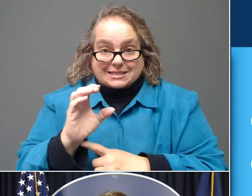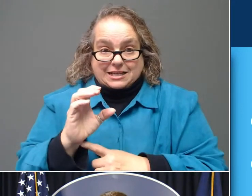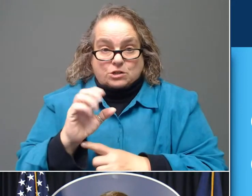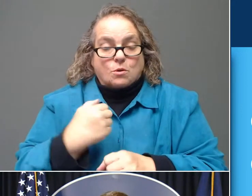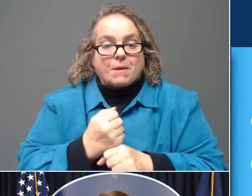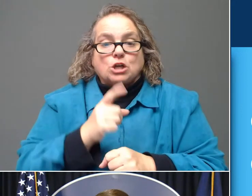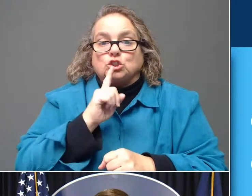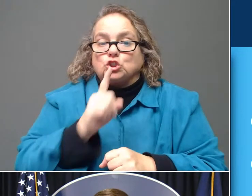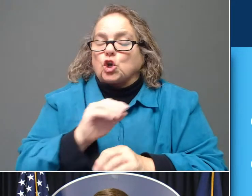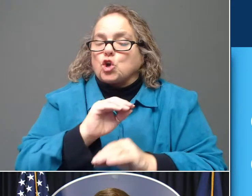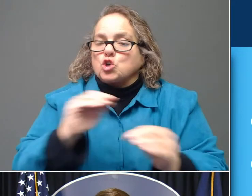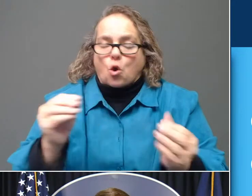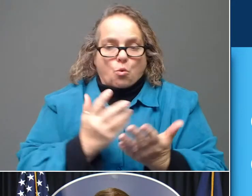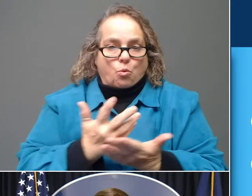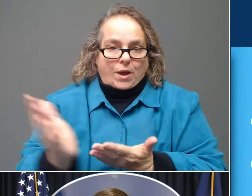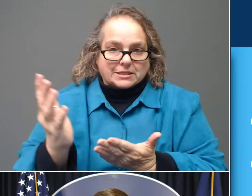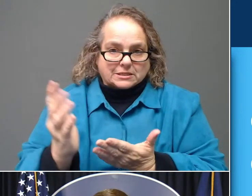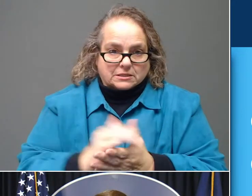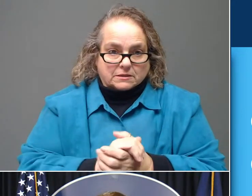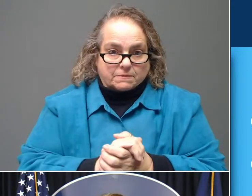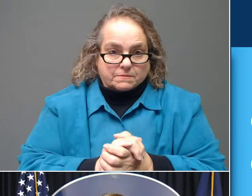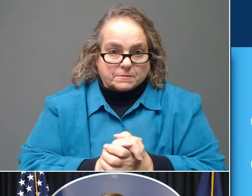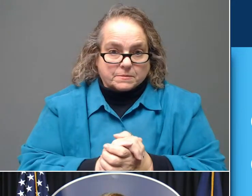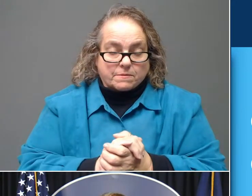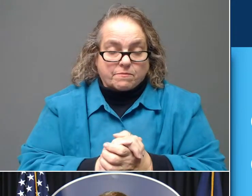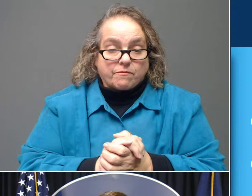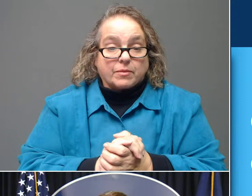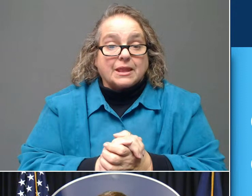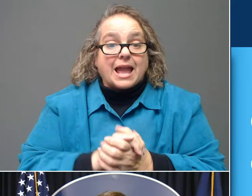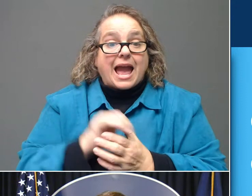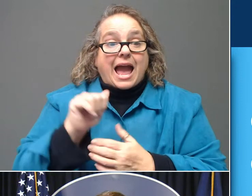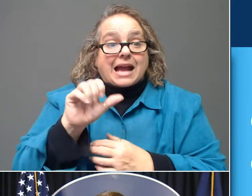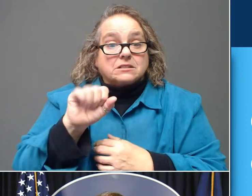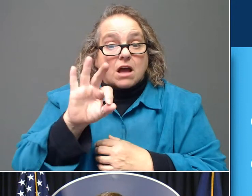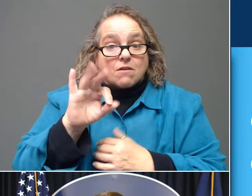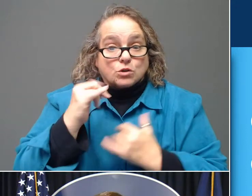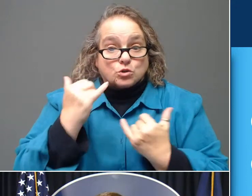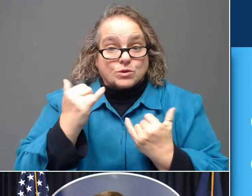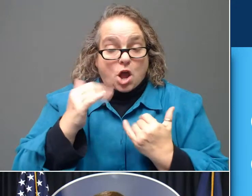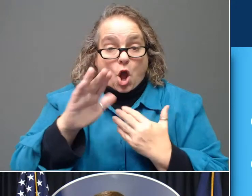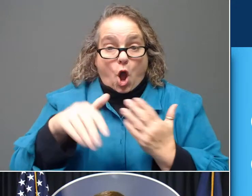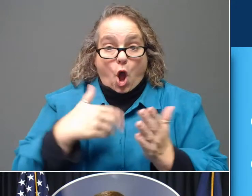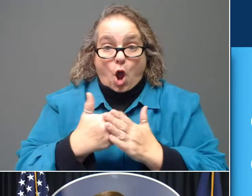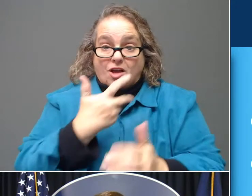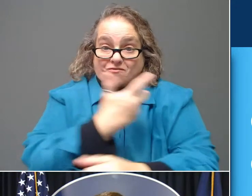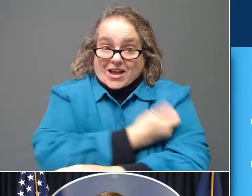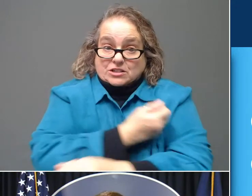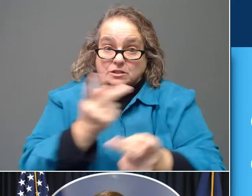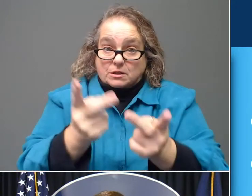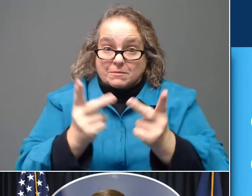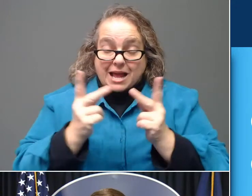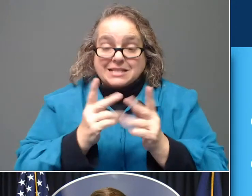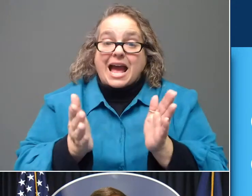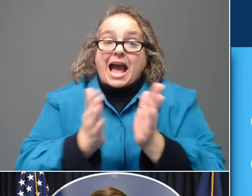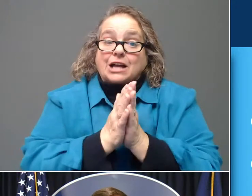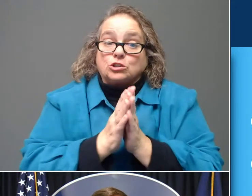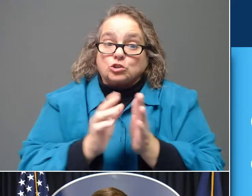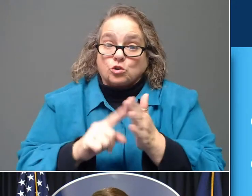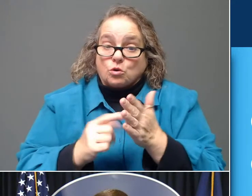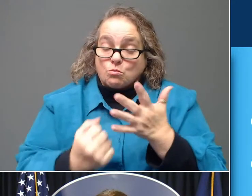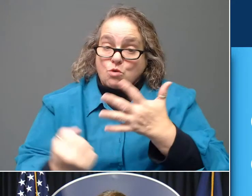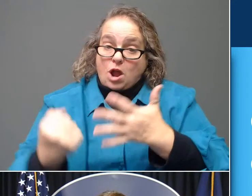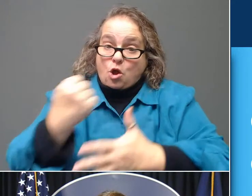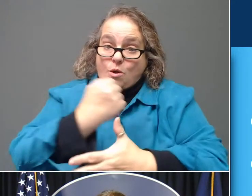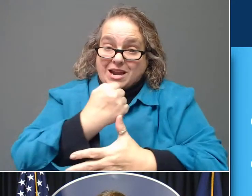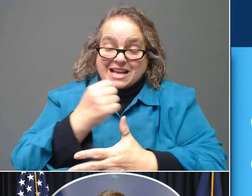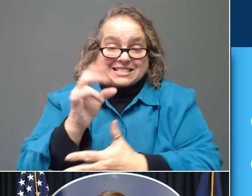waste. As of today, all vaccination sites are asked to prioritize the 70 and